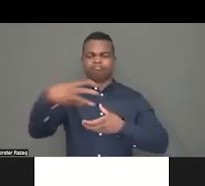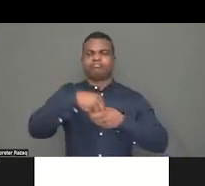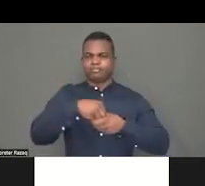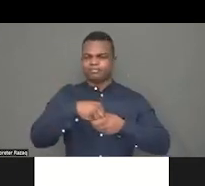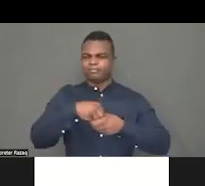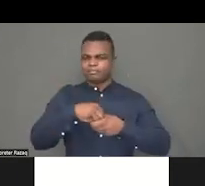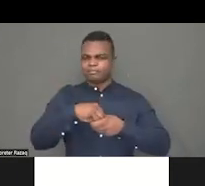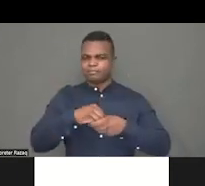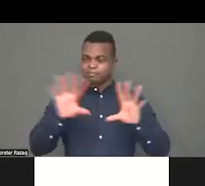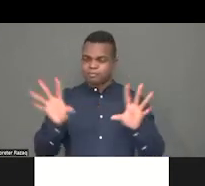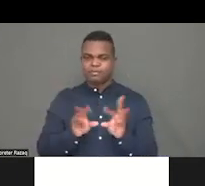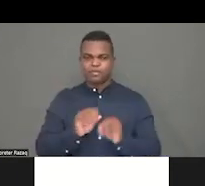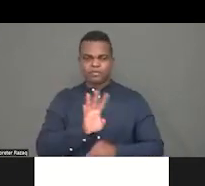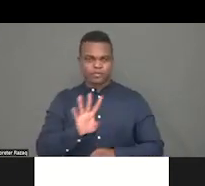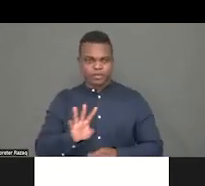issues,